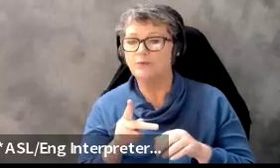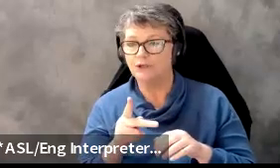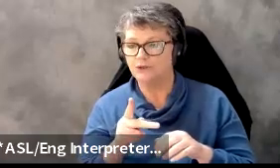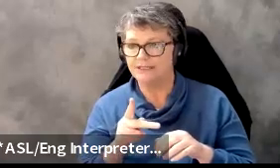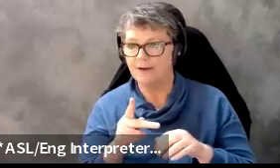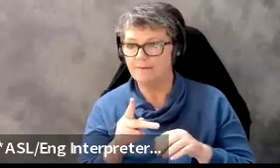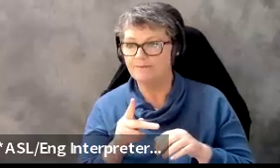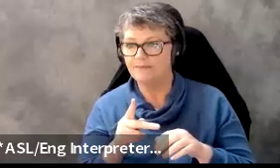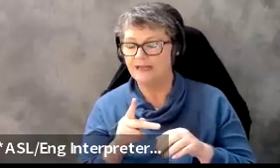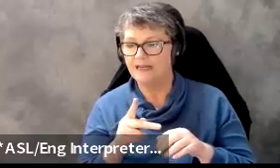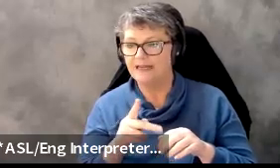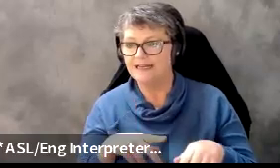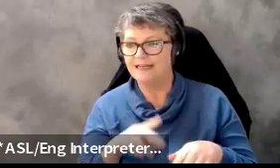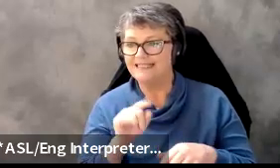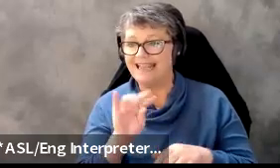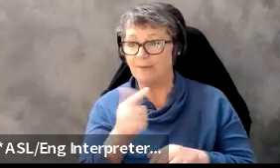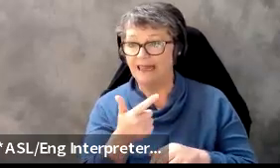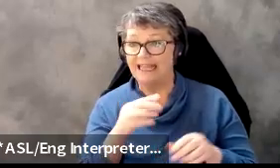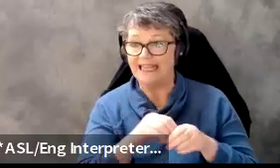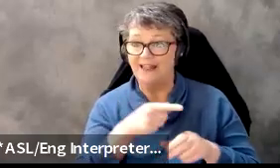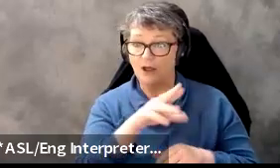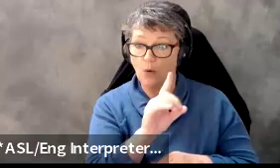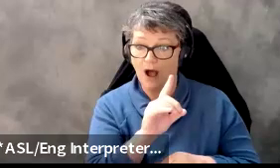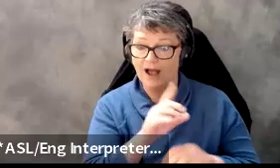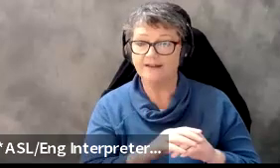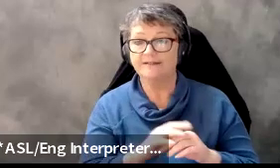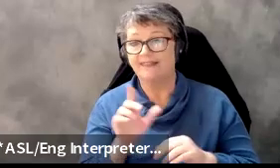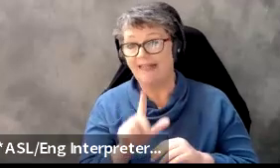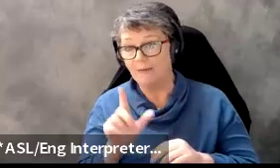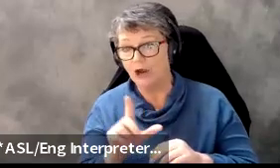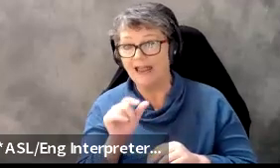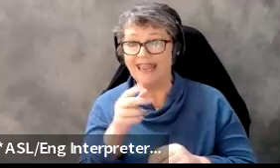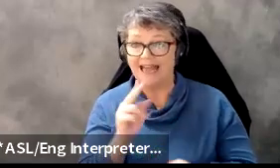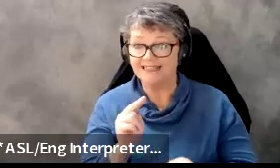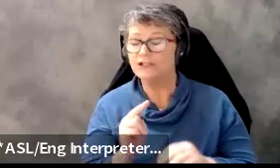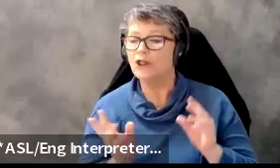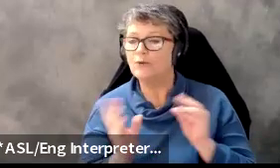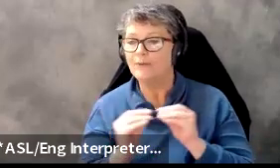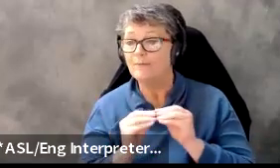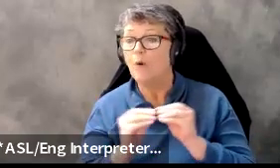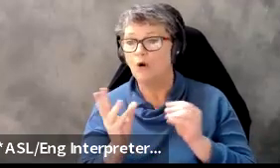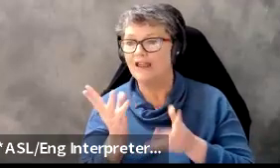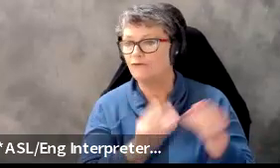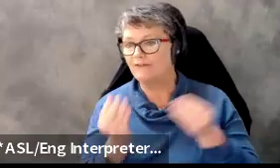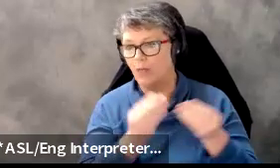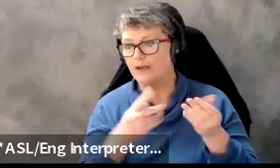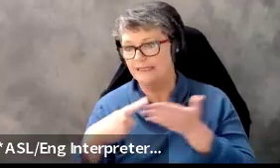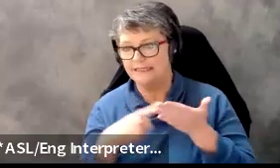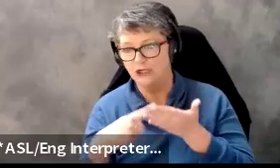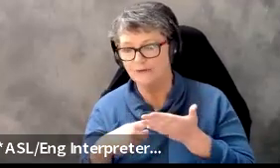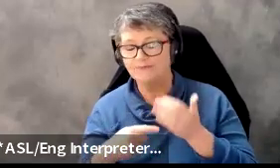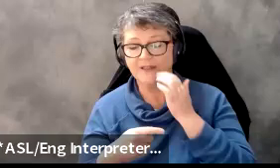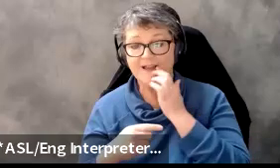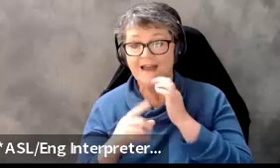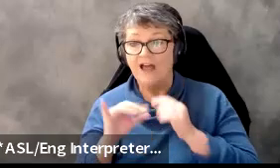in the quad, both quads, Lassen and library, and so there'll be more time for even more free-flowing discussion. The point of the